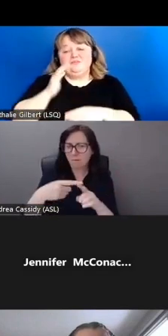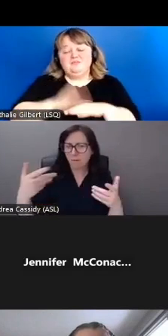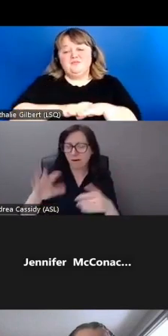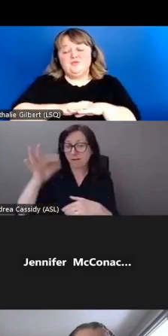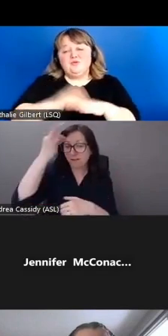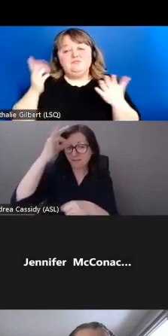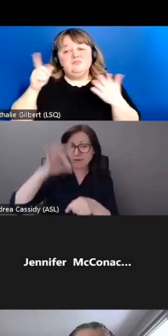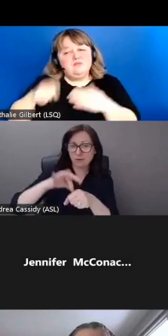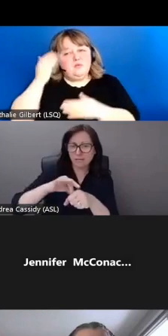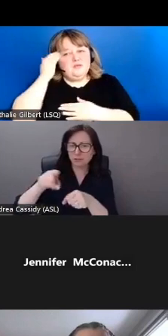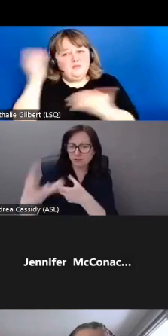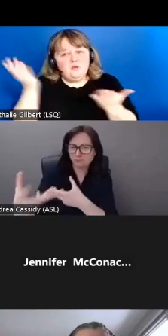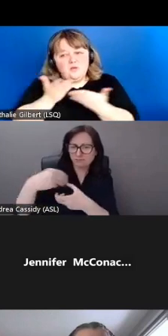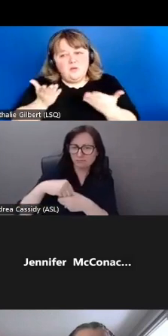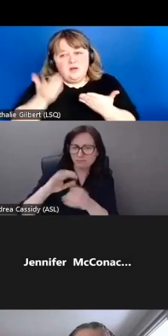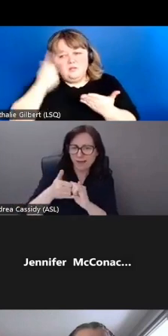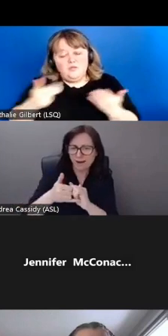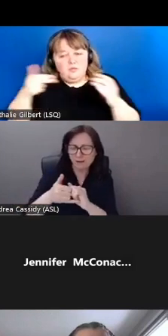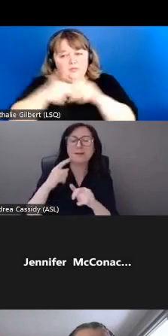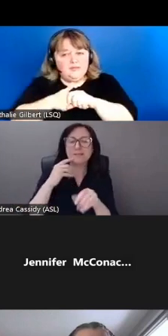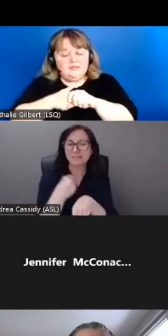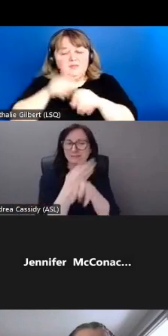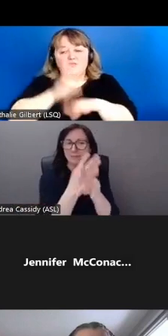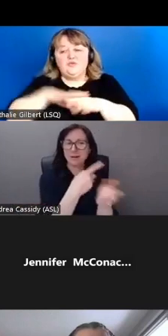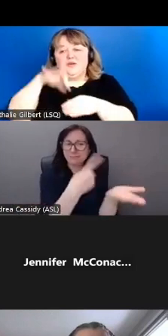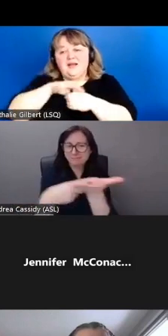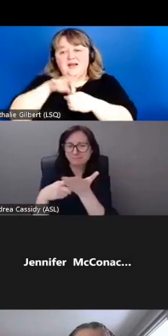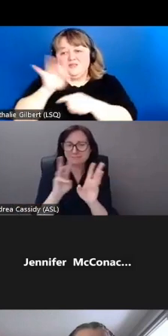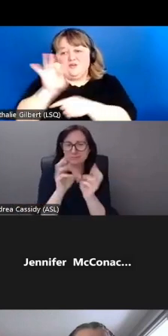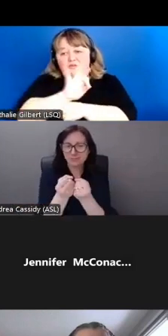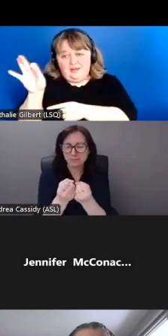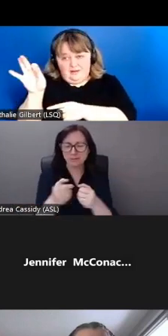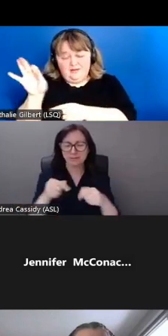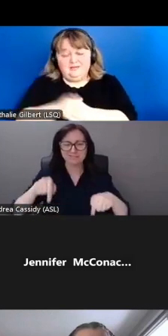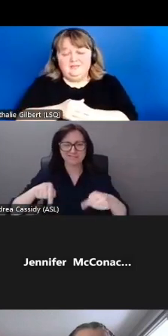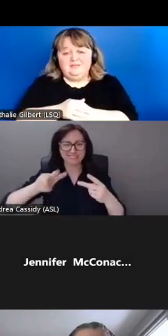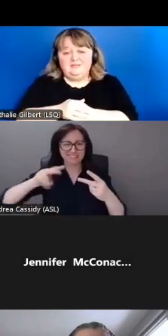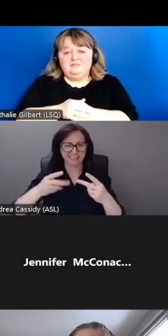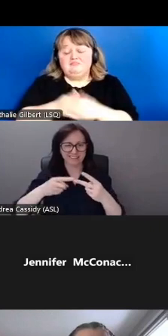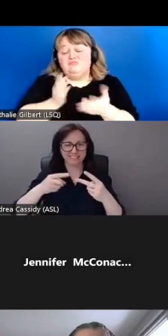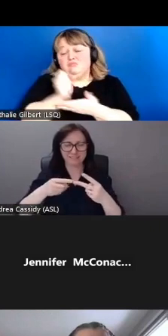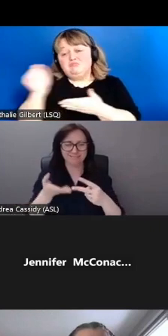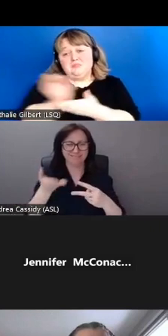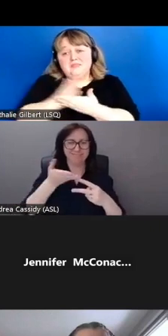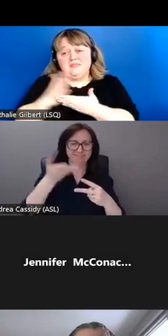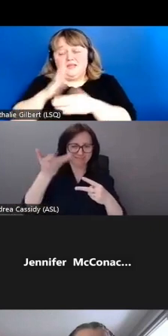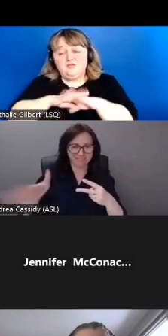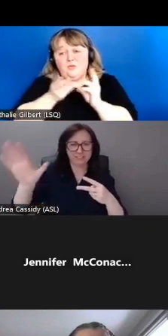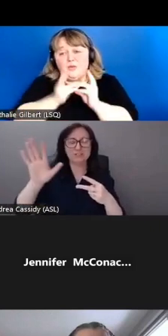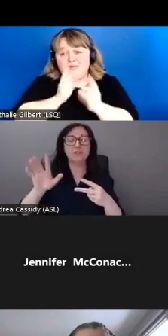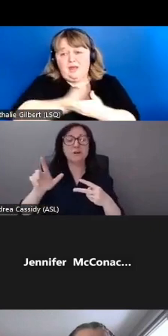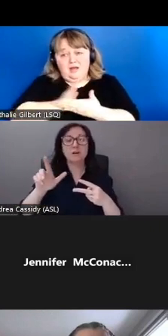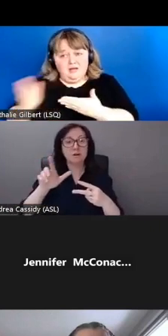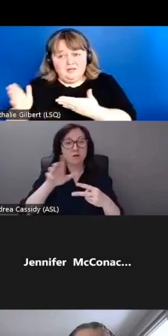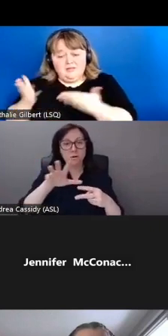Federal Elections, a webinar series. This is the second session of a two-part series and is co-hosted